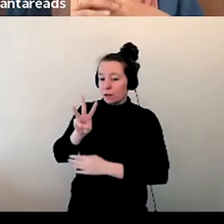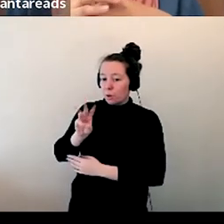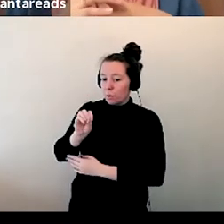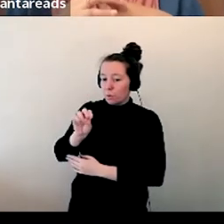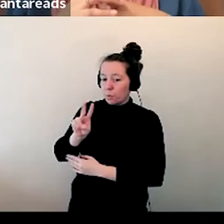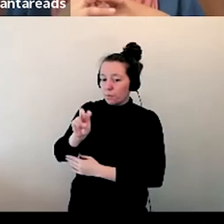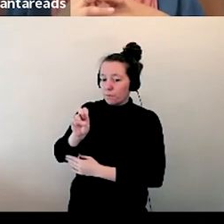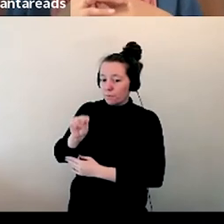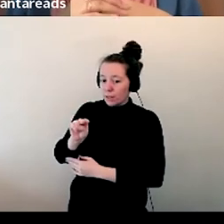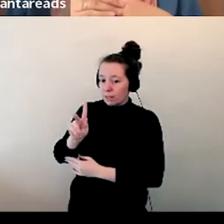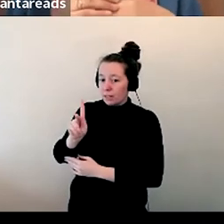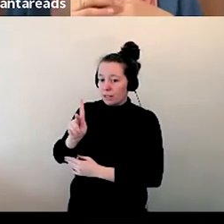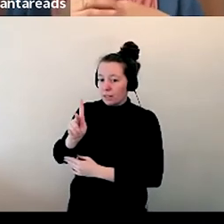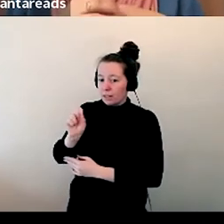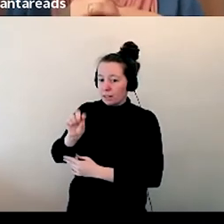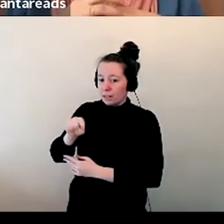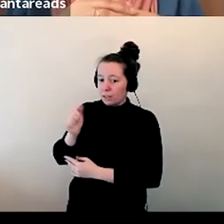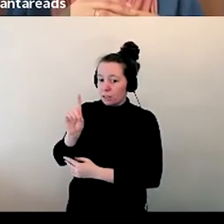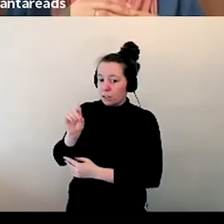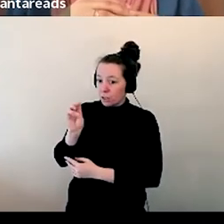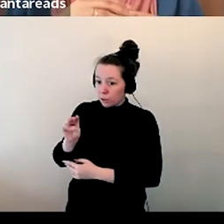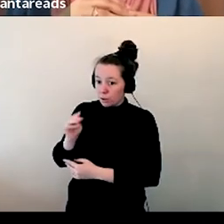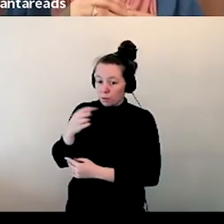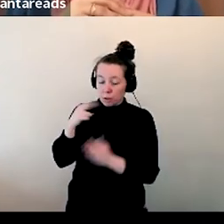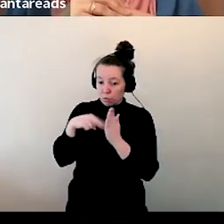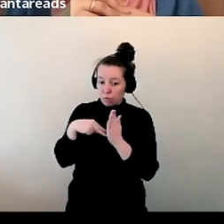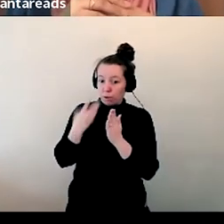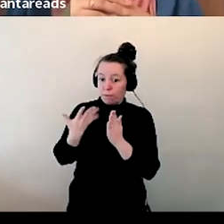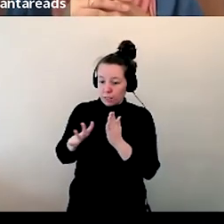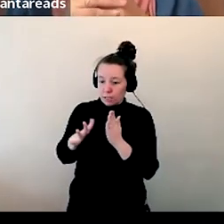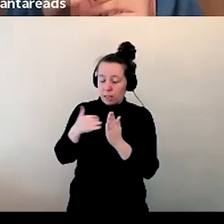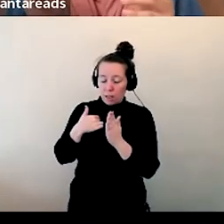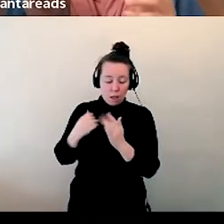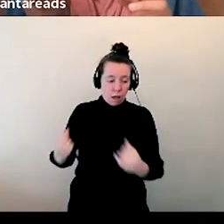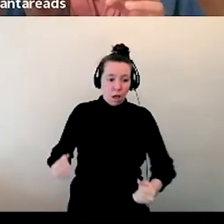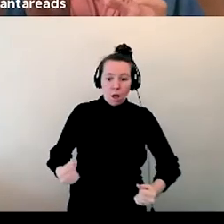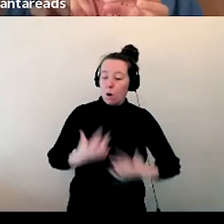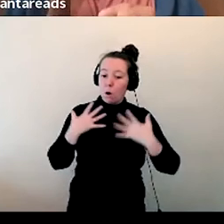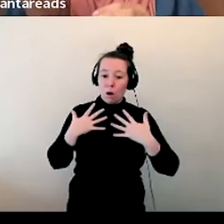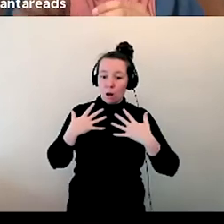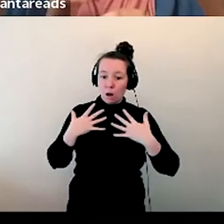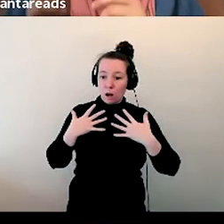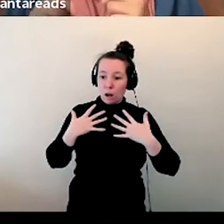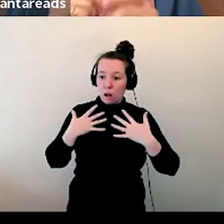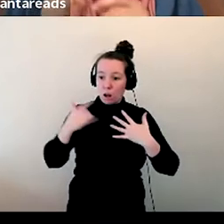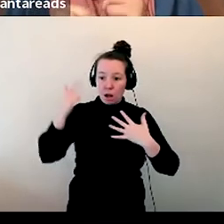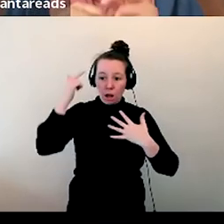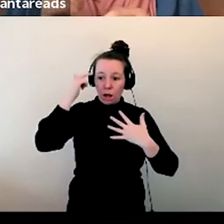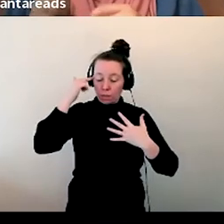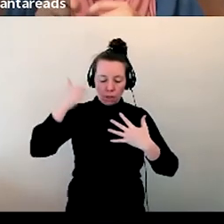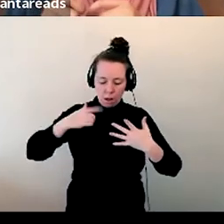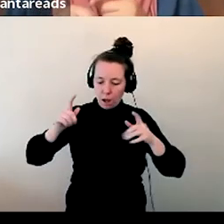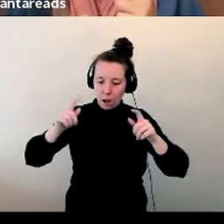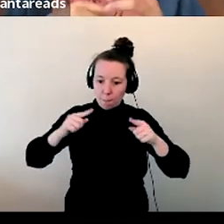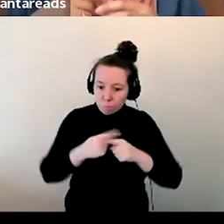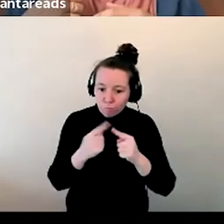ago, This Woven Kingdom by Tahereh Mafi. And after it, I was like inspired to like stitch a whole shawl and everything and make